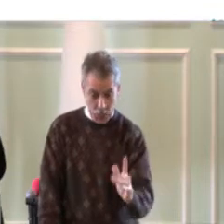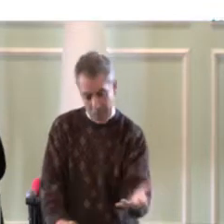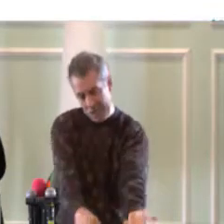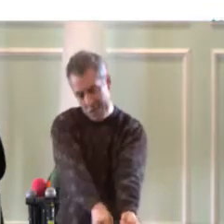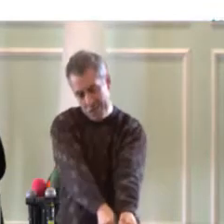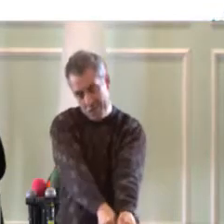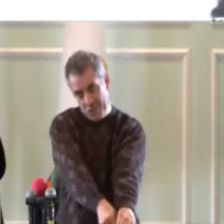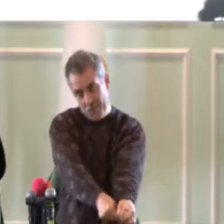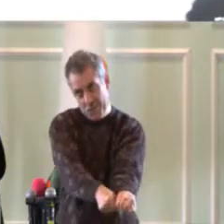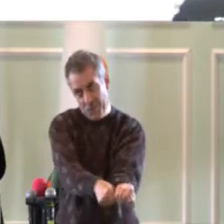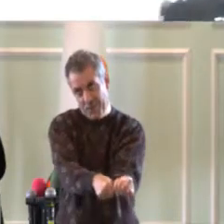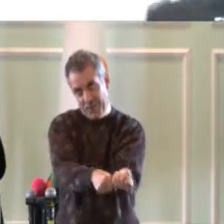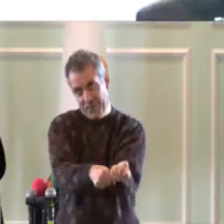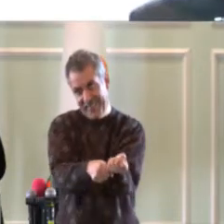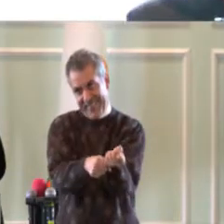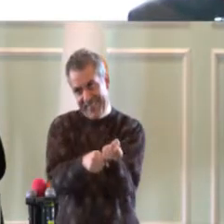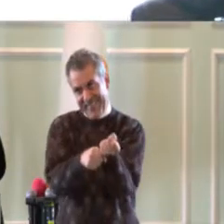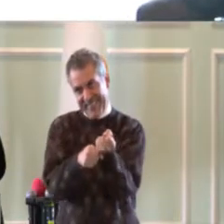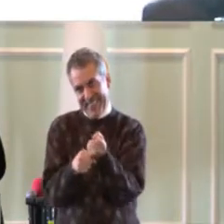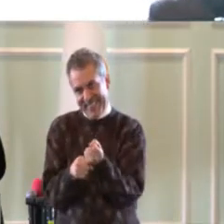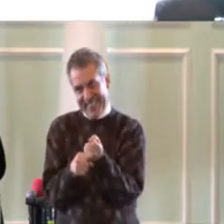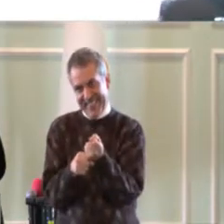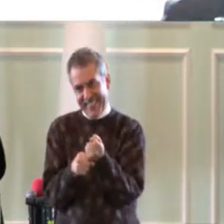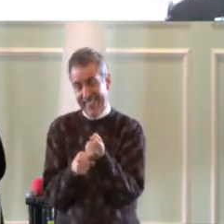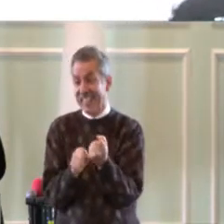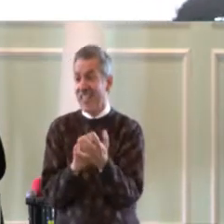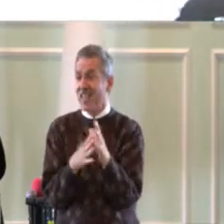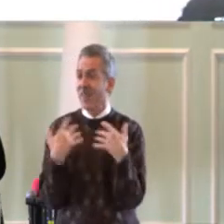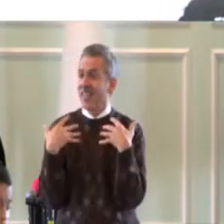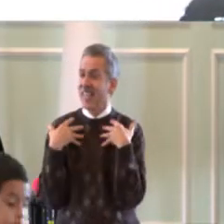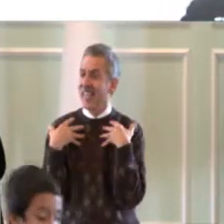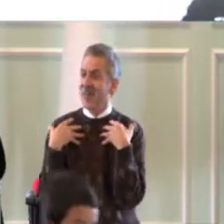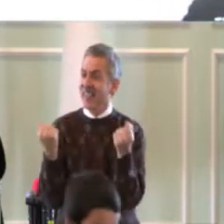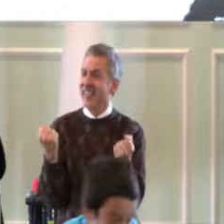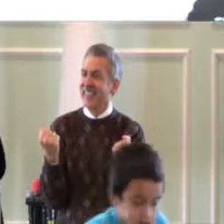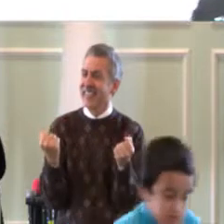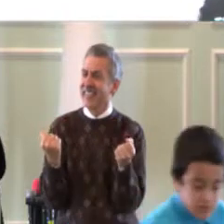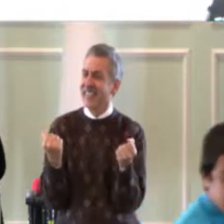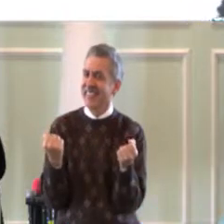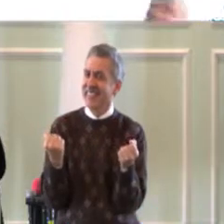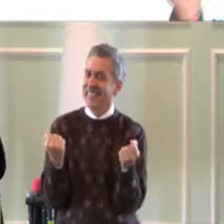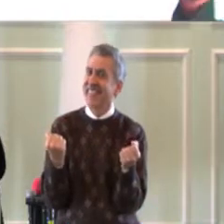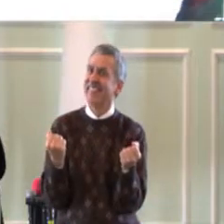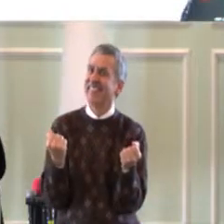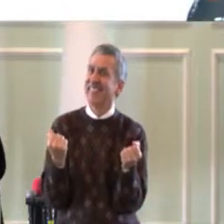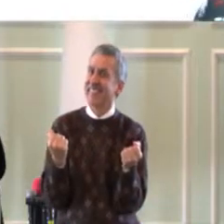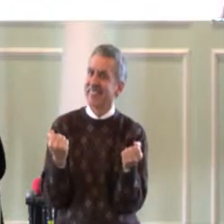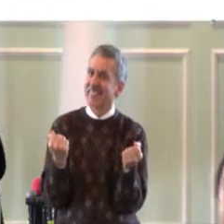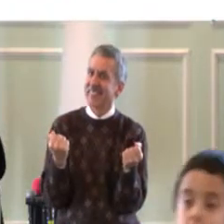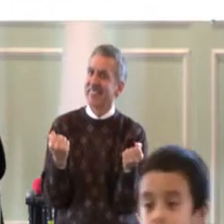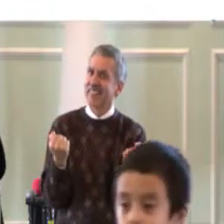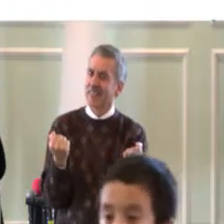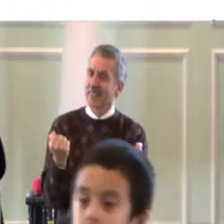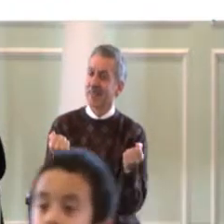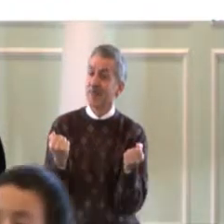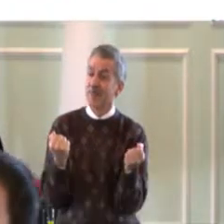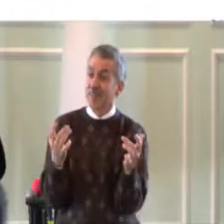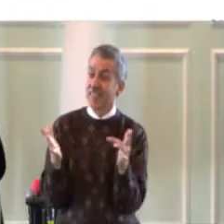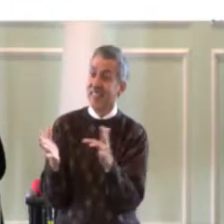up, and this man was healed. Amen? See, Jesus is here.